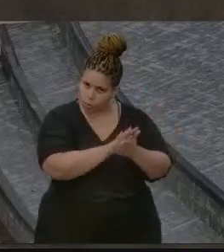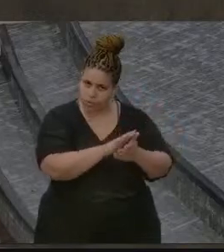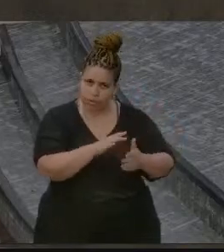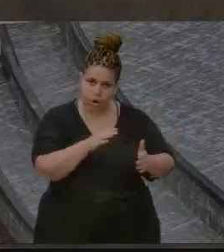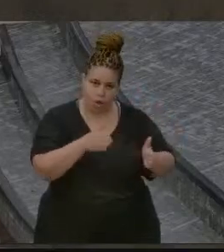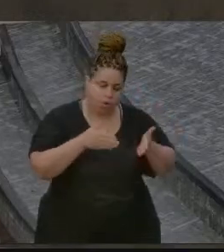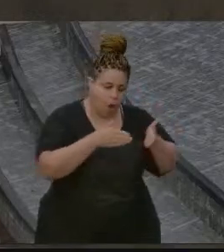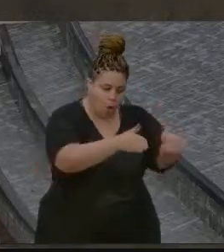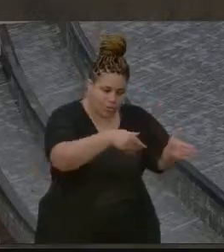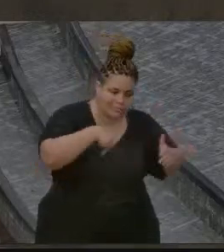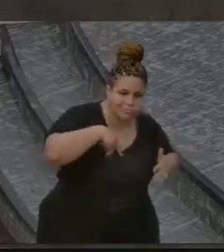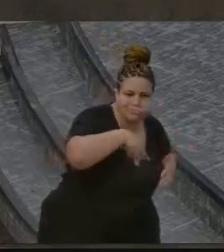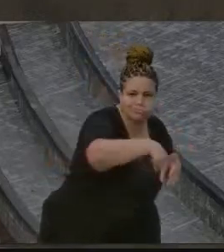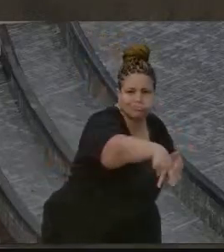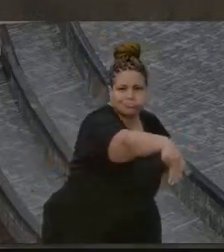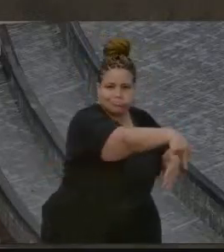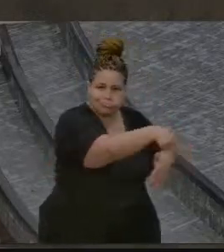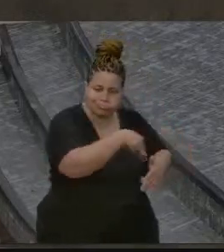the schools.